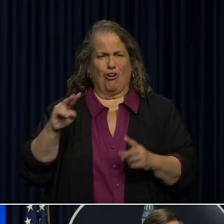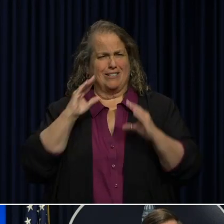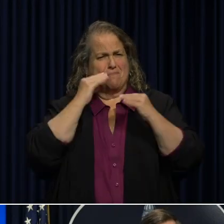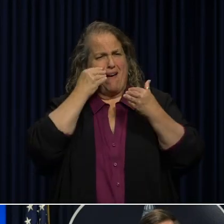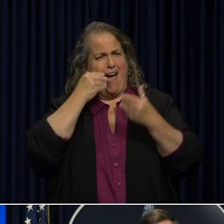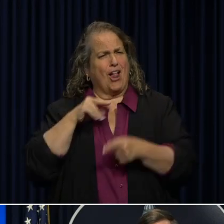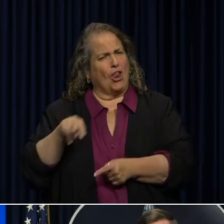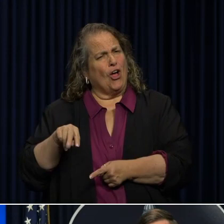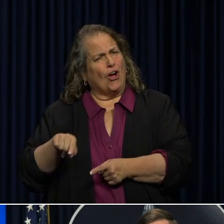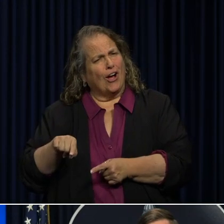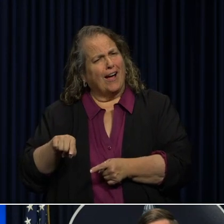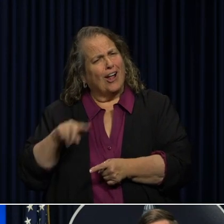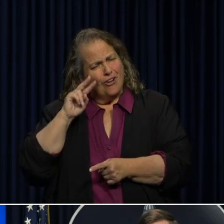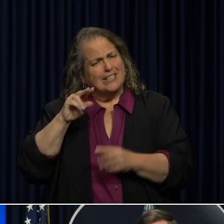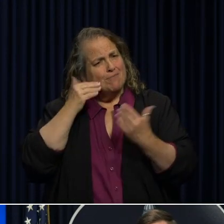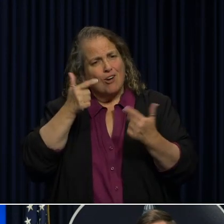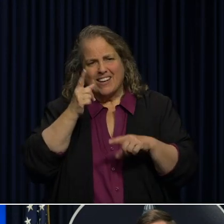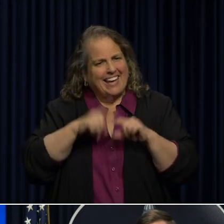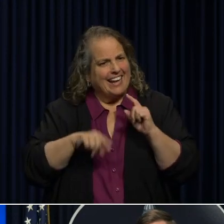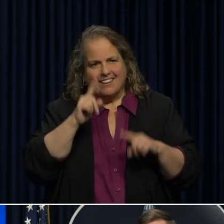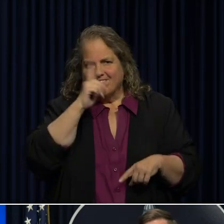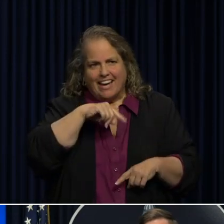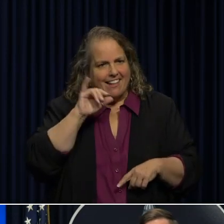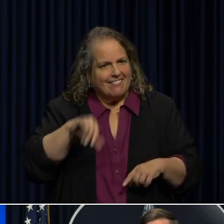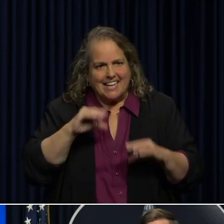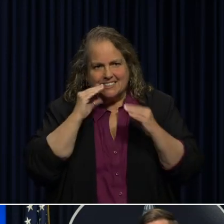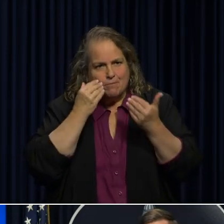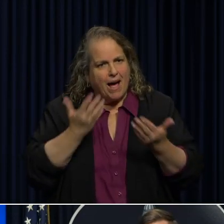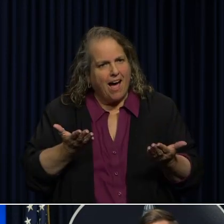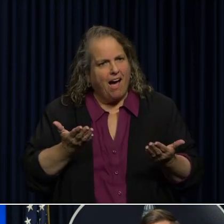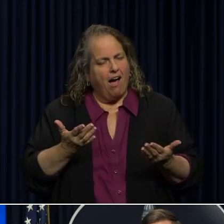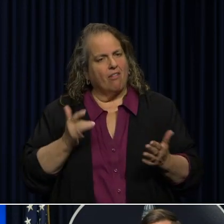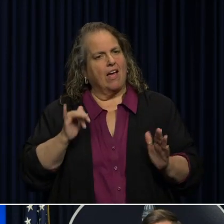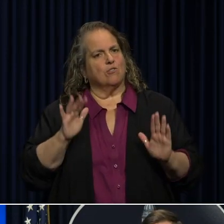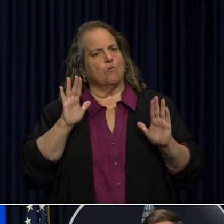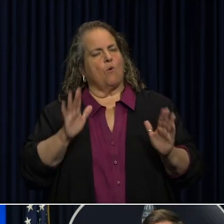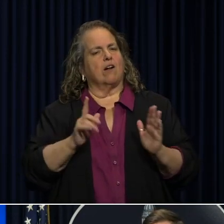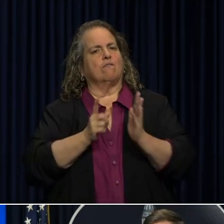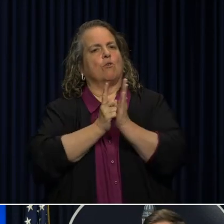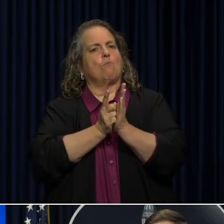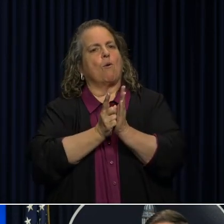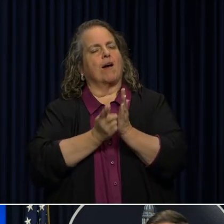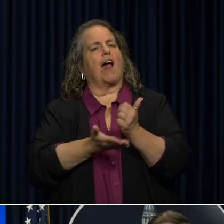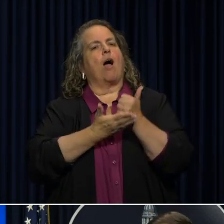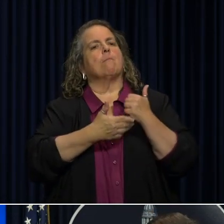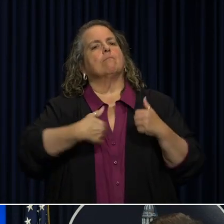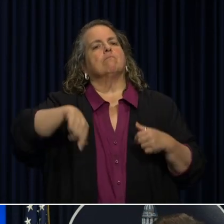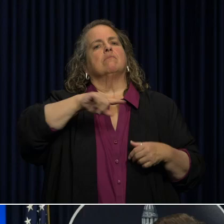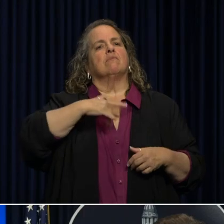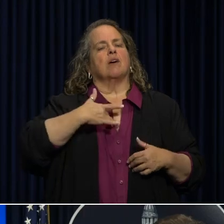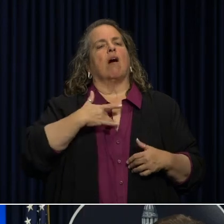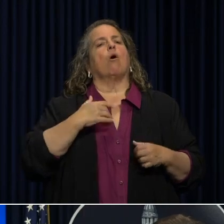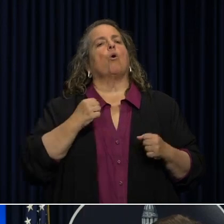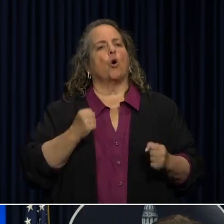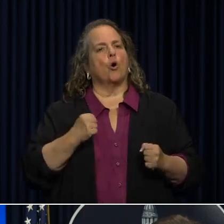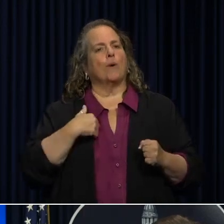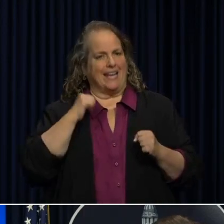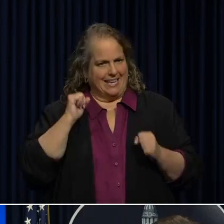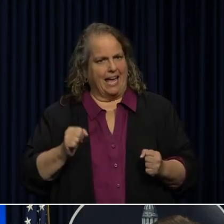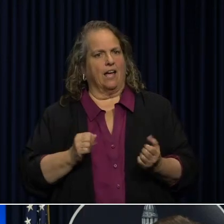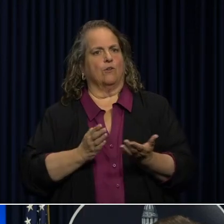mean, you can't fake that. These are the moments that help us get through.